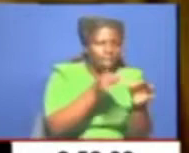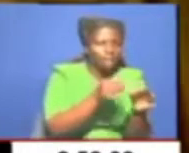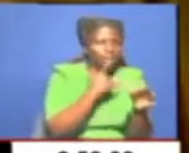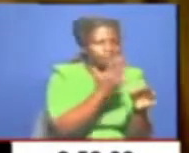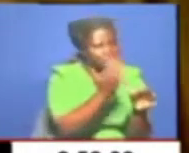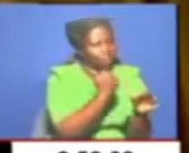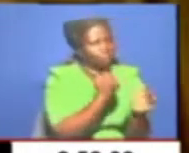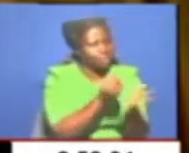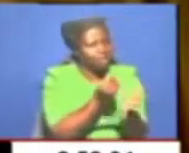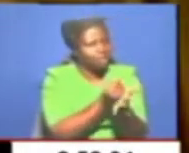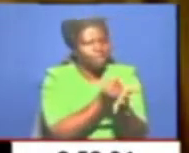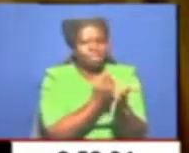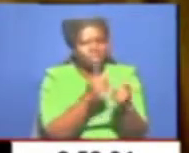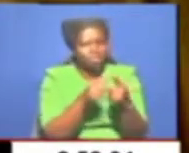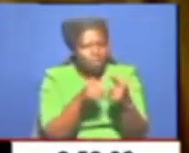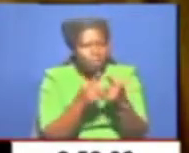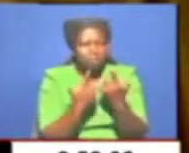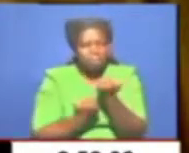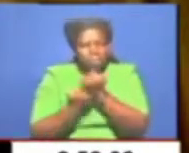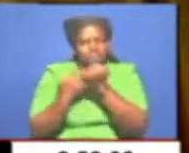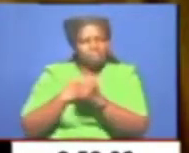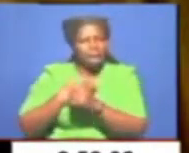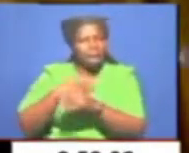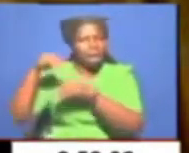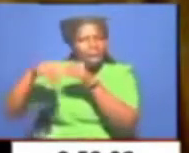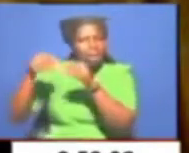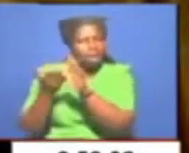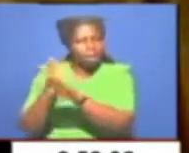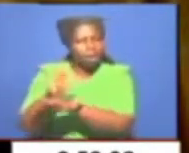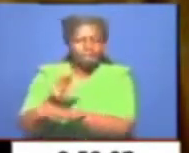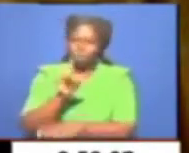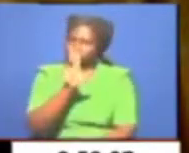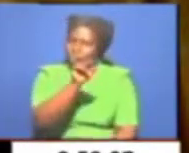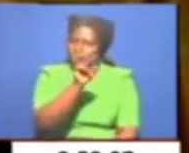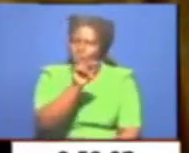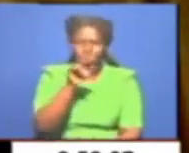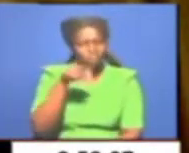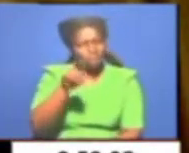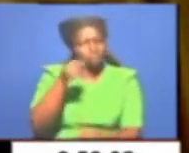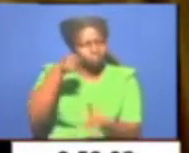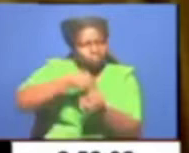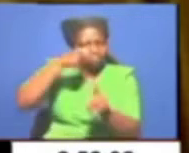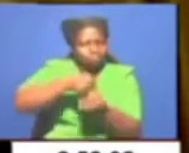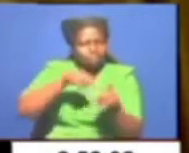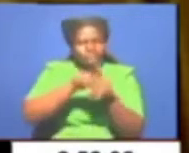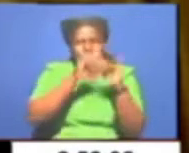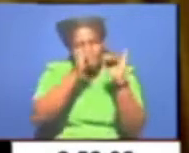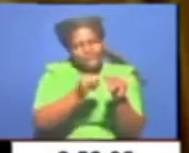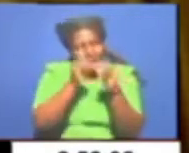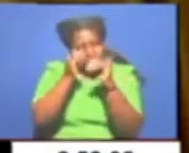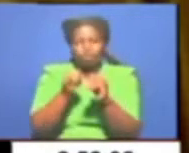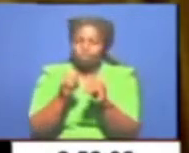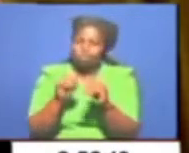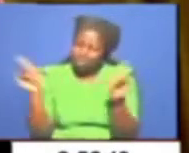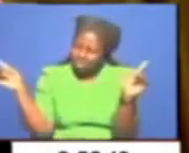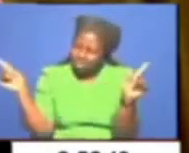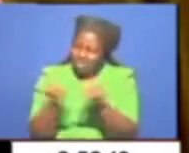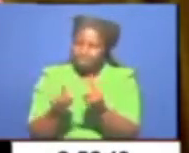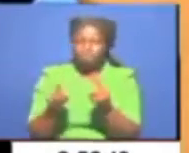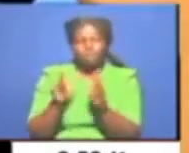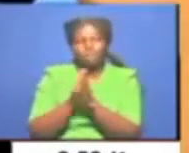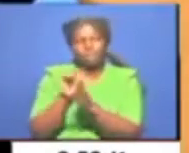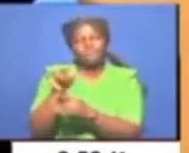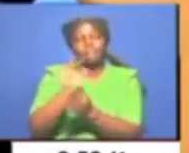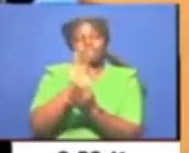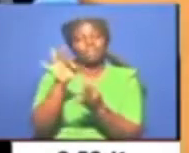to mount my re-election. No. He fights for that as an individual. Likewise in this particular case. So